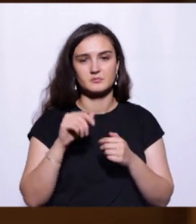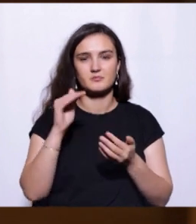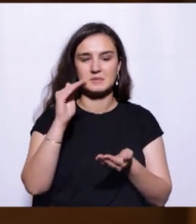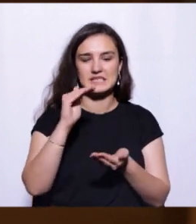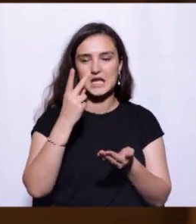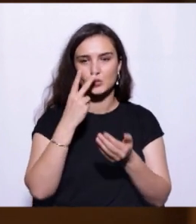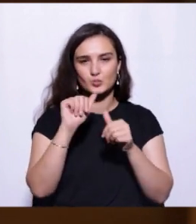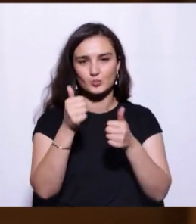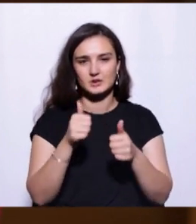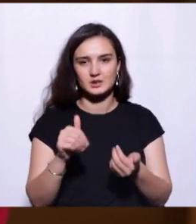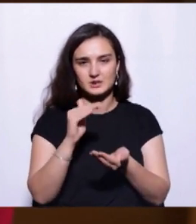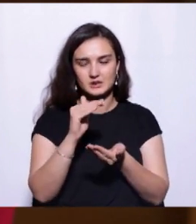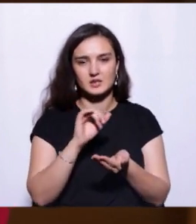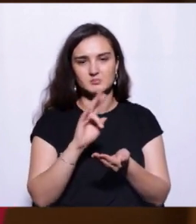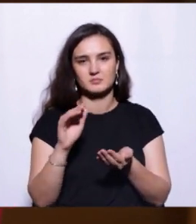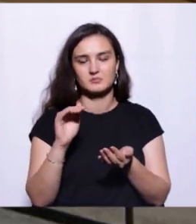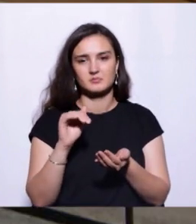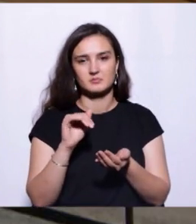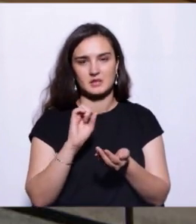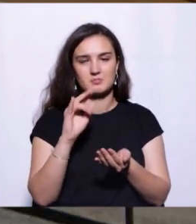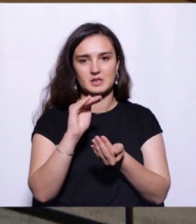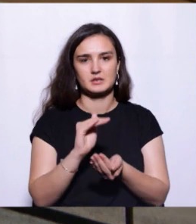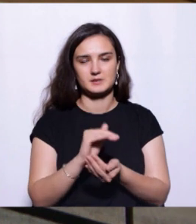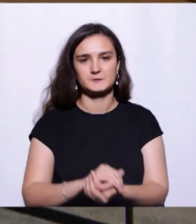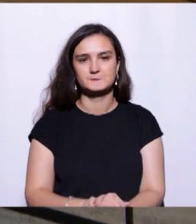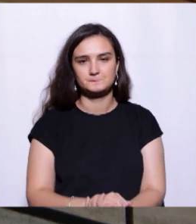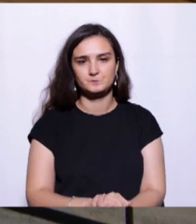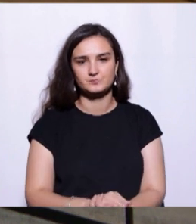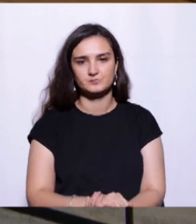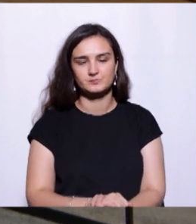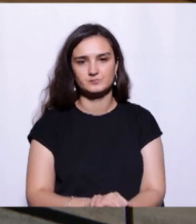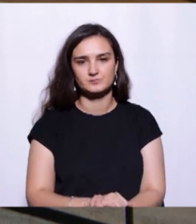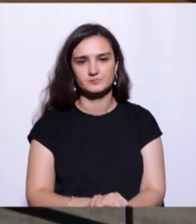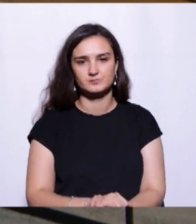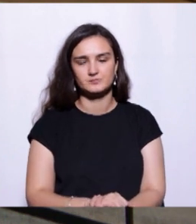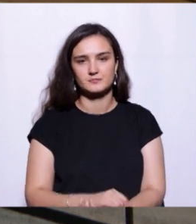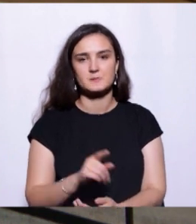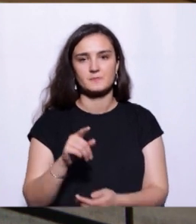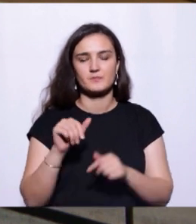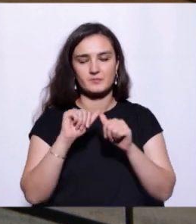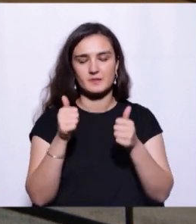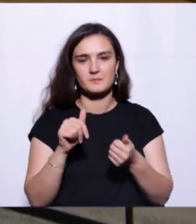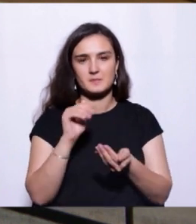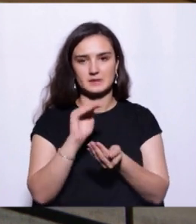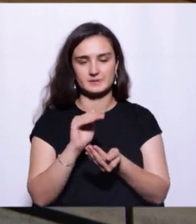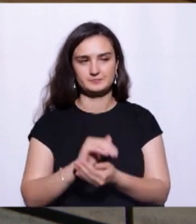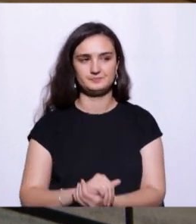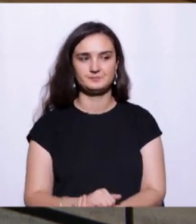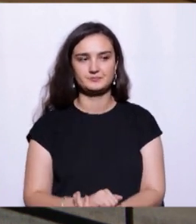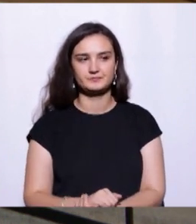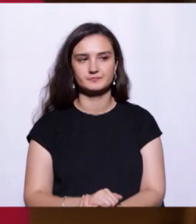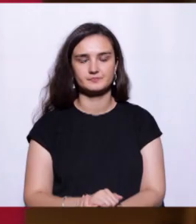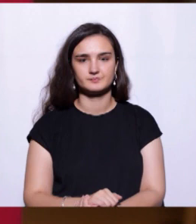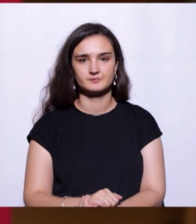an patara. Miniature, miniaturuli an patara. Miniature, miniaturuli an